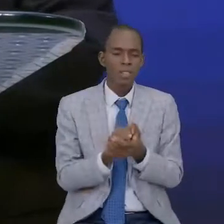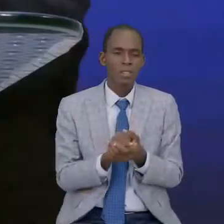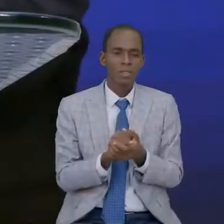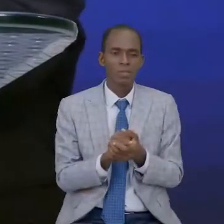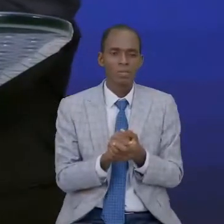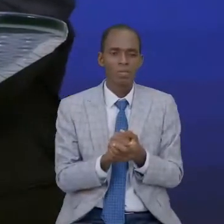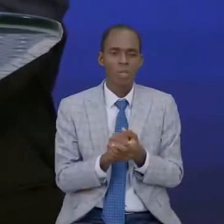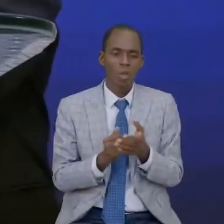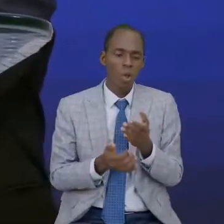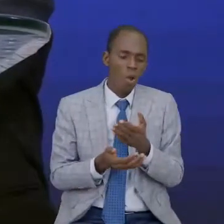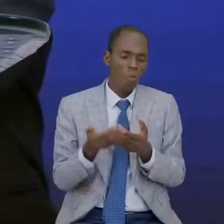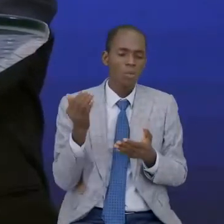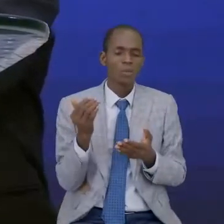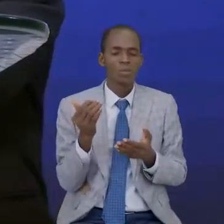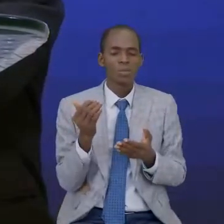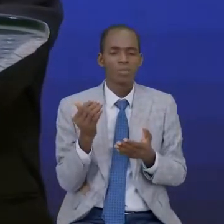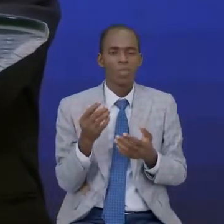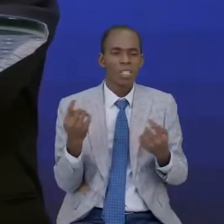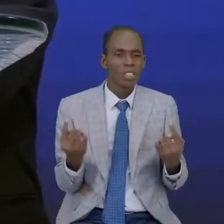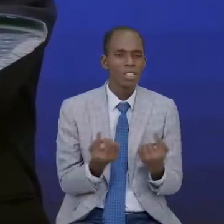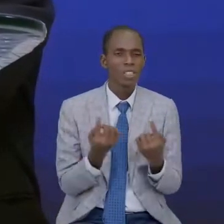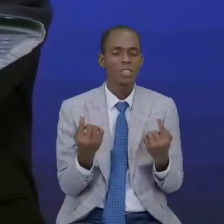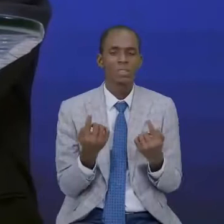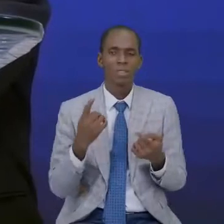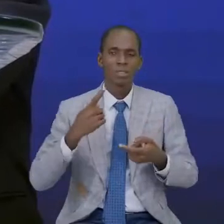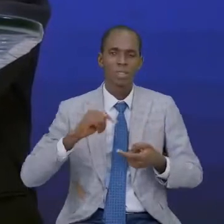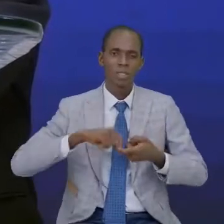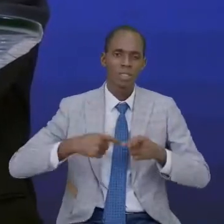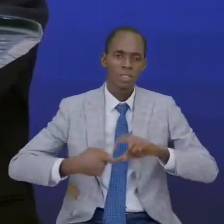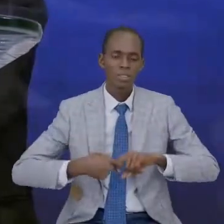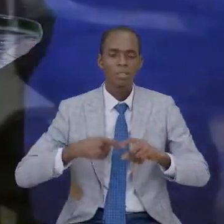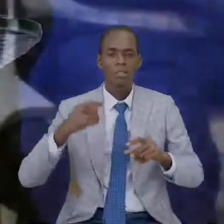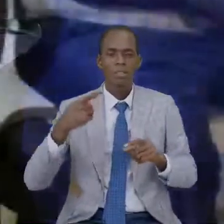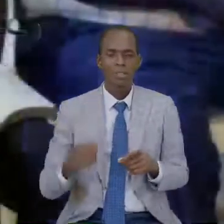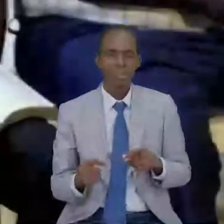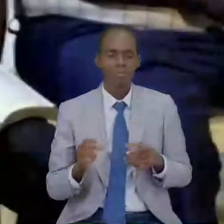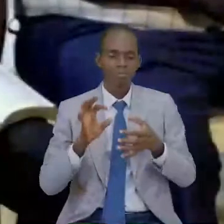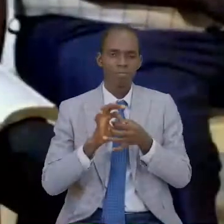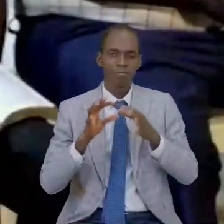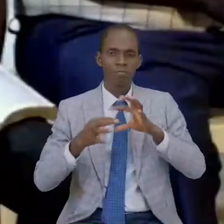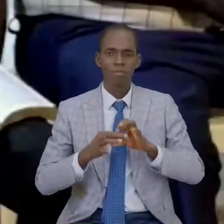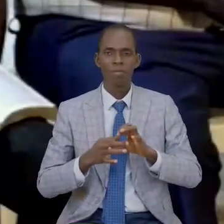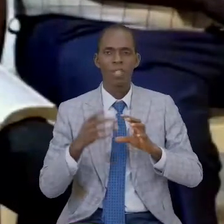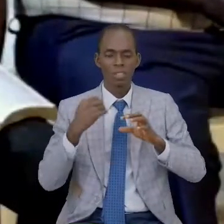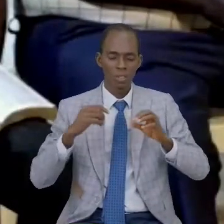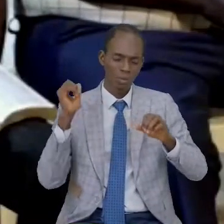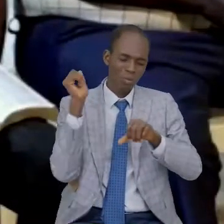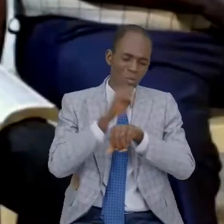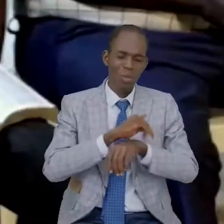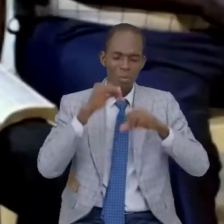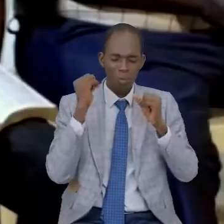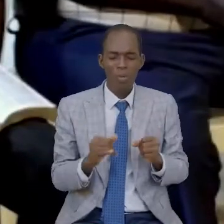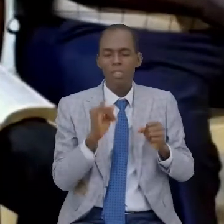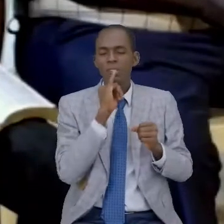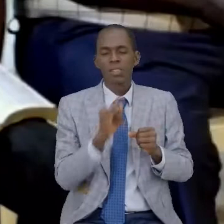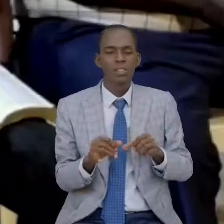is that all your sins, the chains, the bond, the overpowering influence,